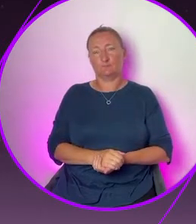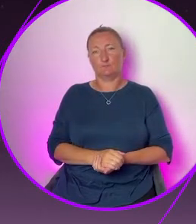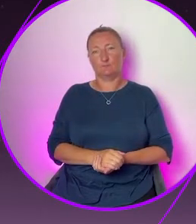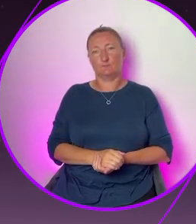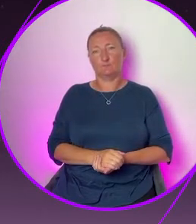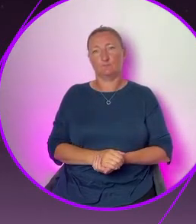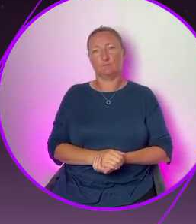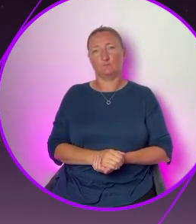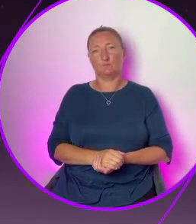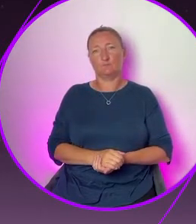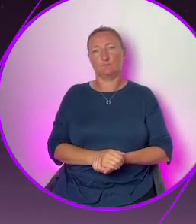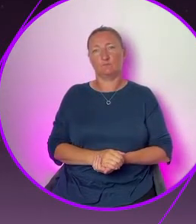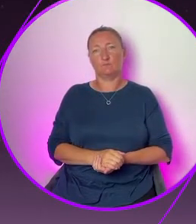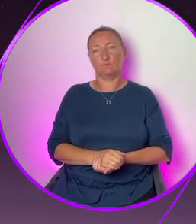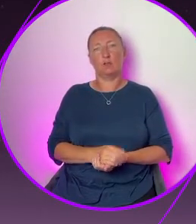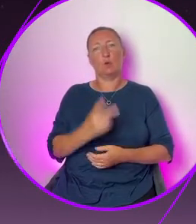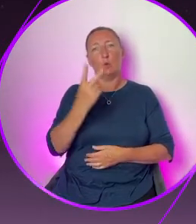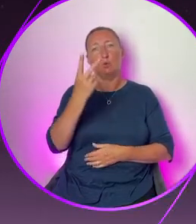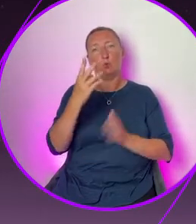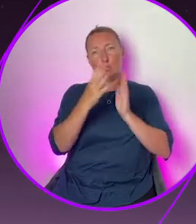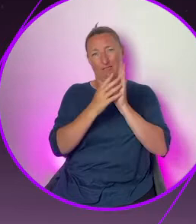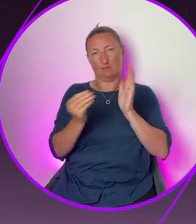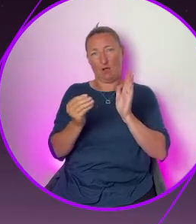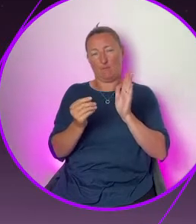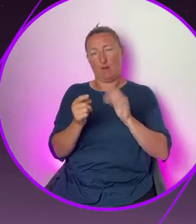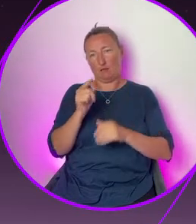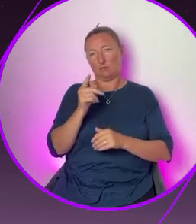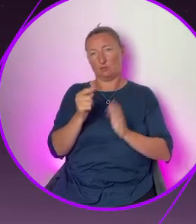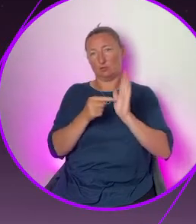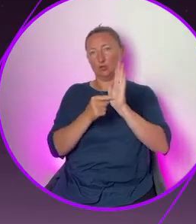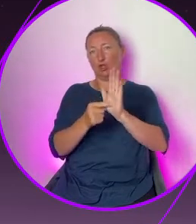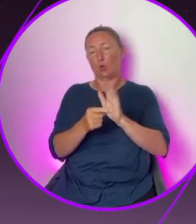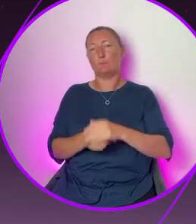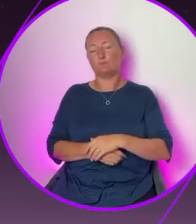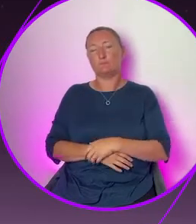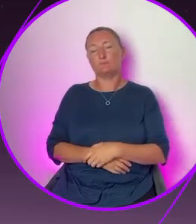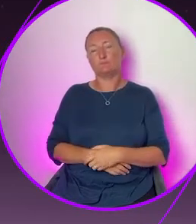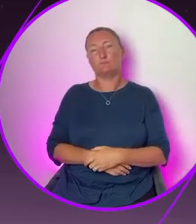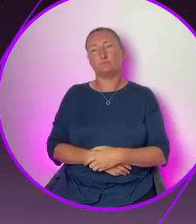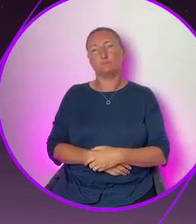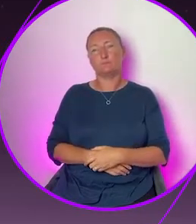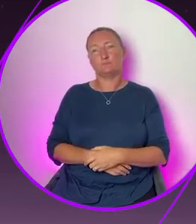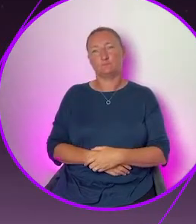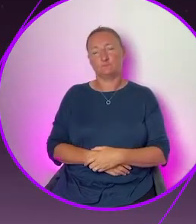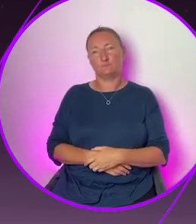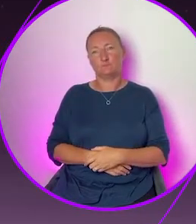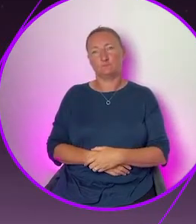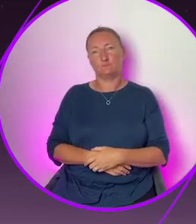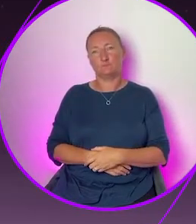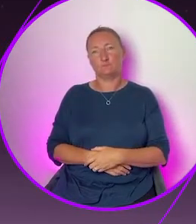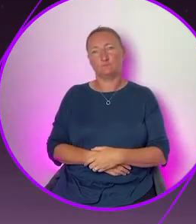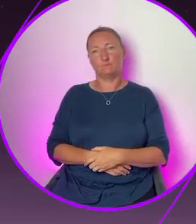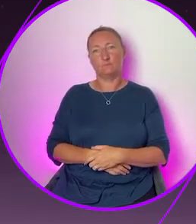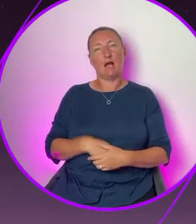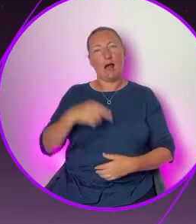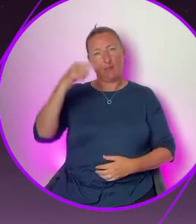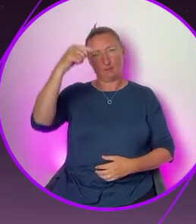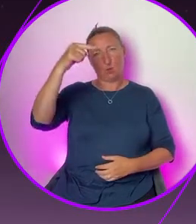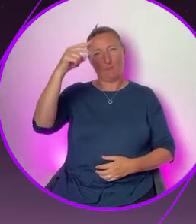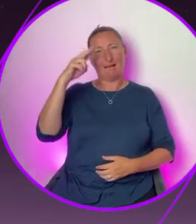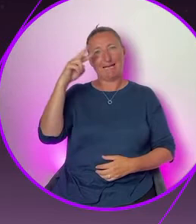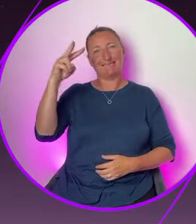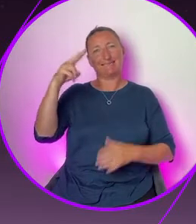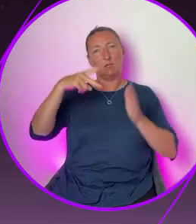we offer two examples here. So at the top here, we've got an organization